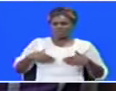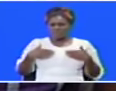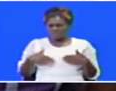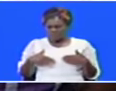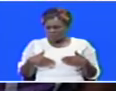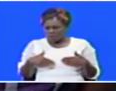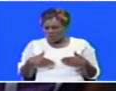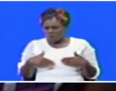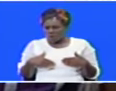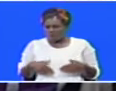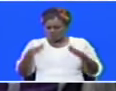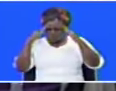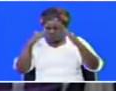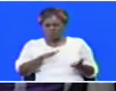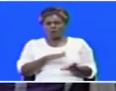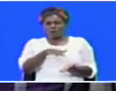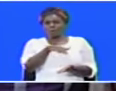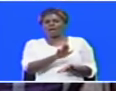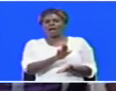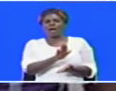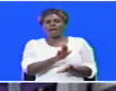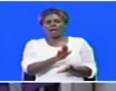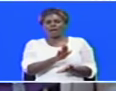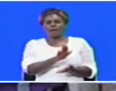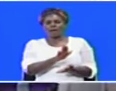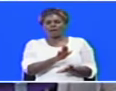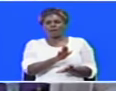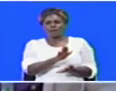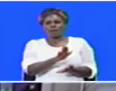any chances. Her being among them, they've been,